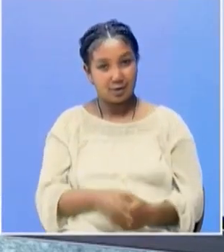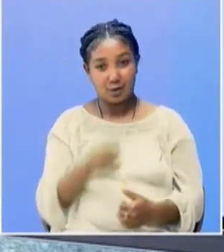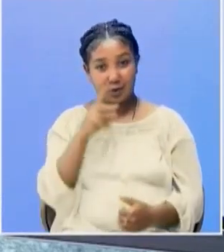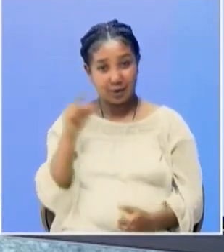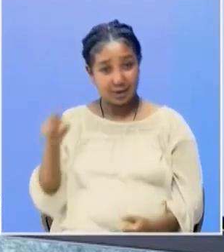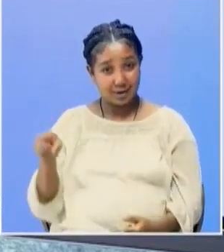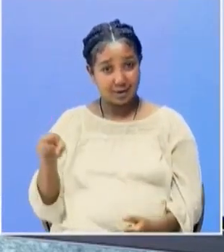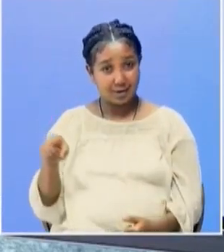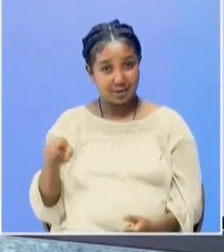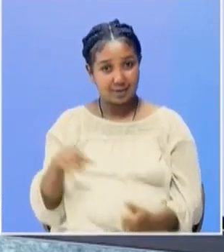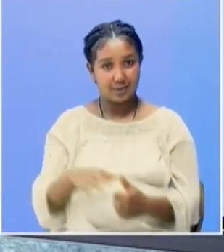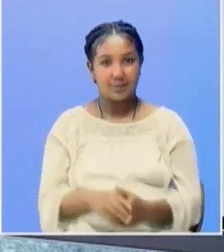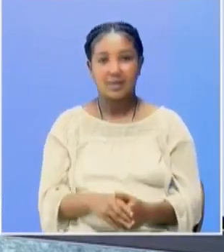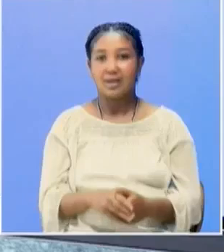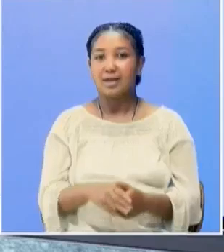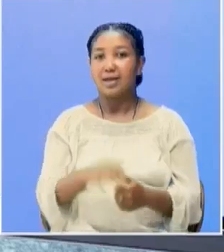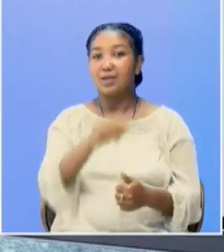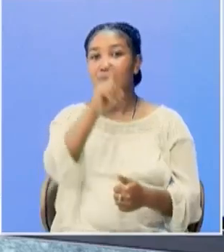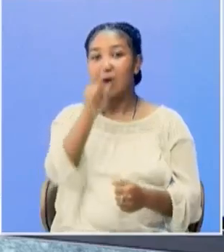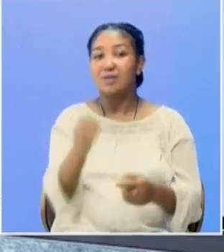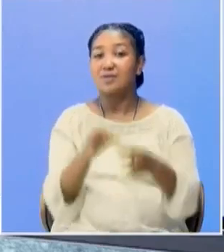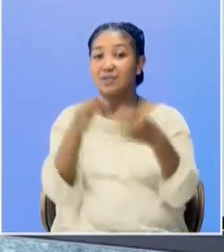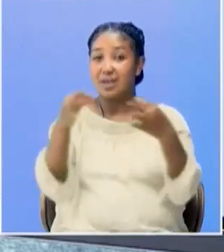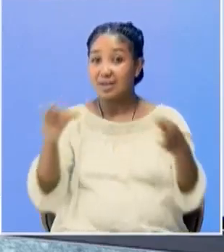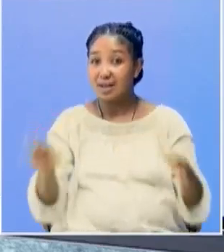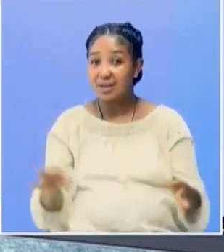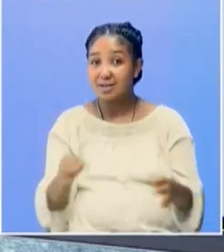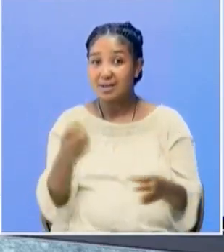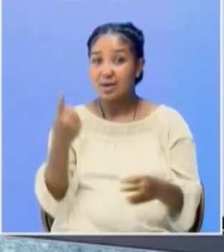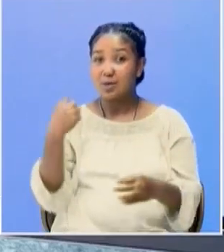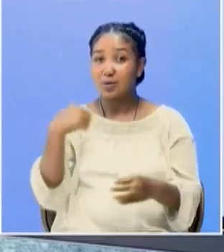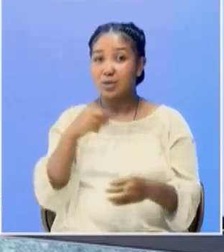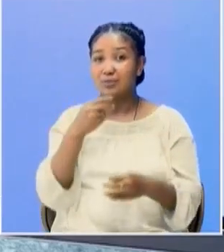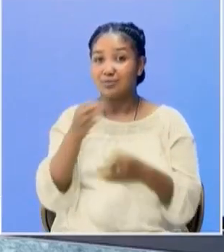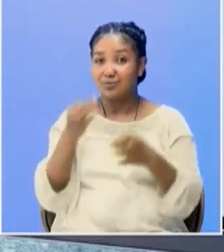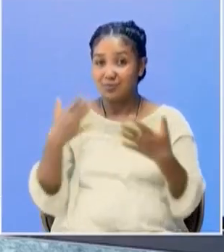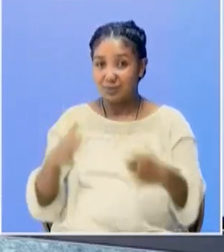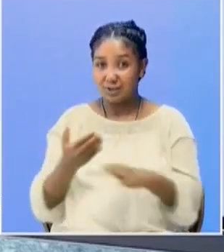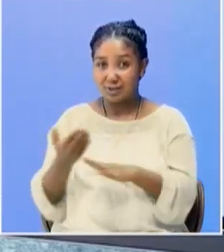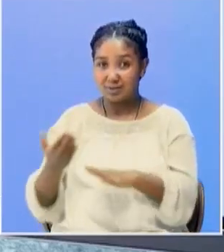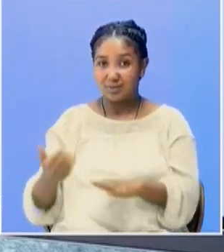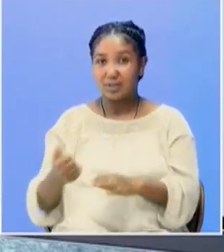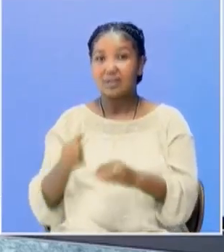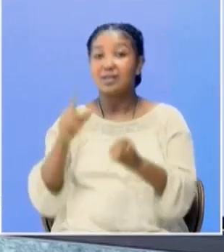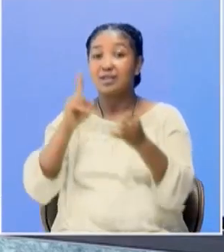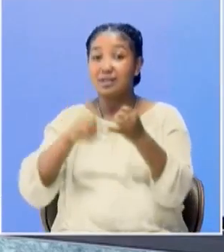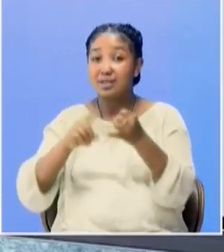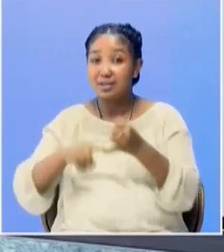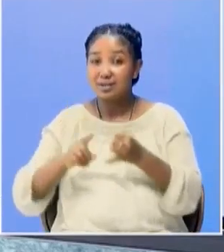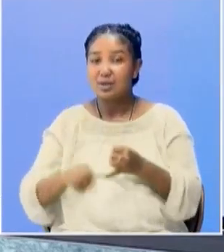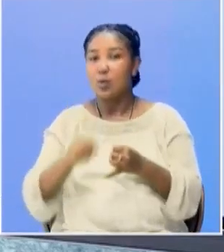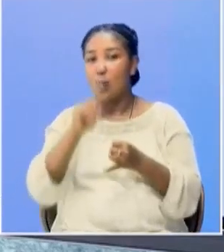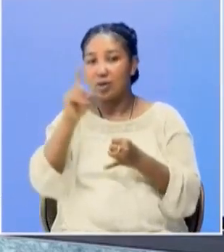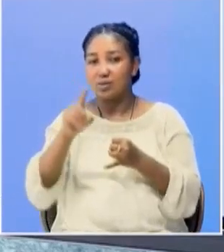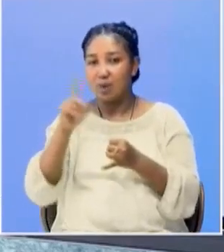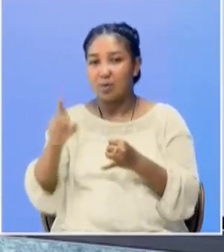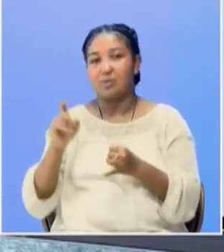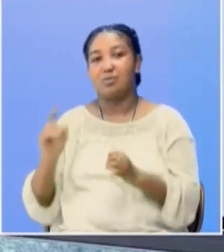Look, interrogative sentence, as we've said so far, it is ended in question